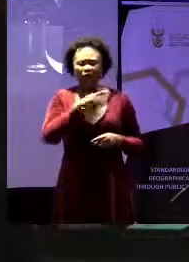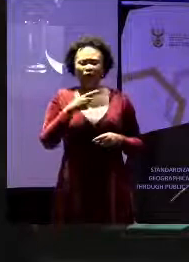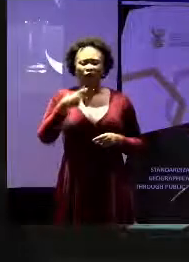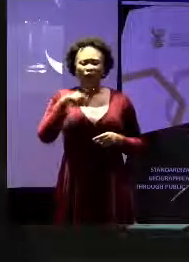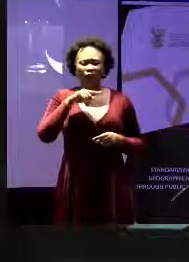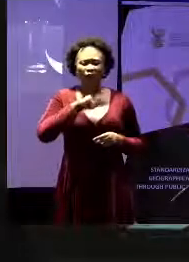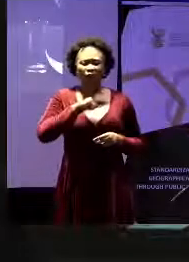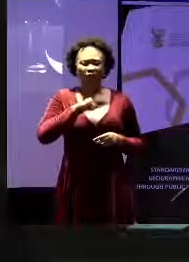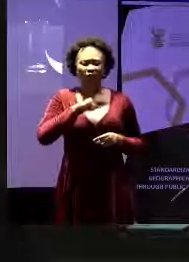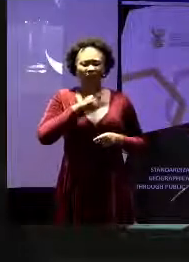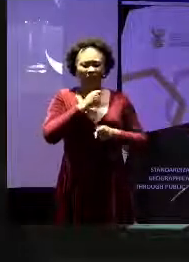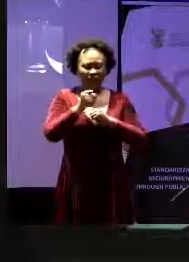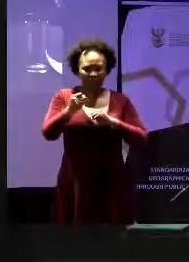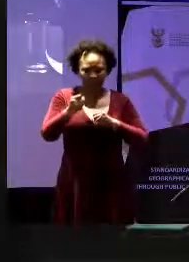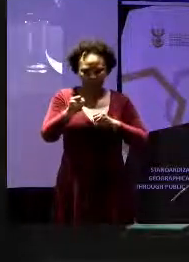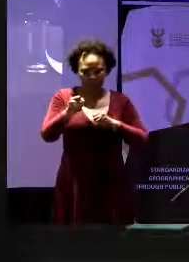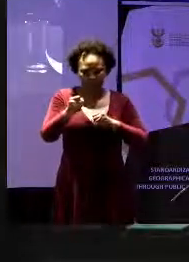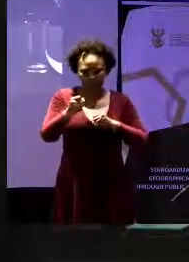never,